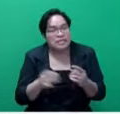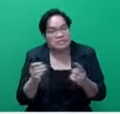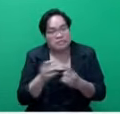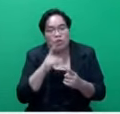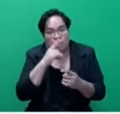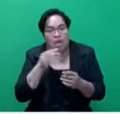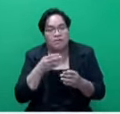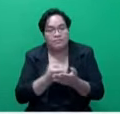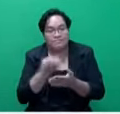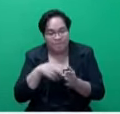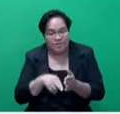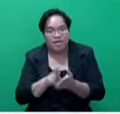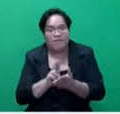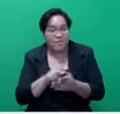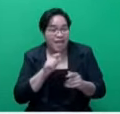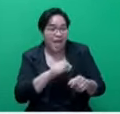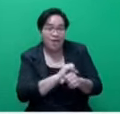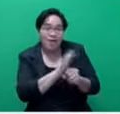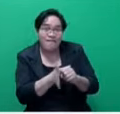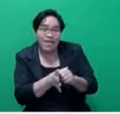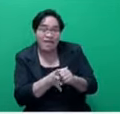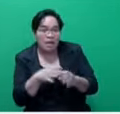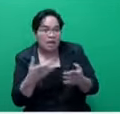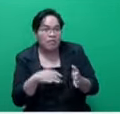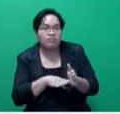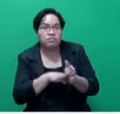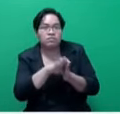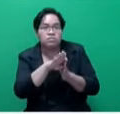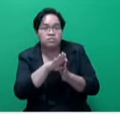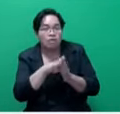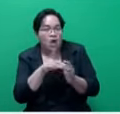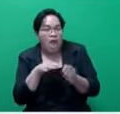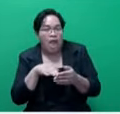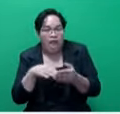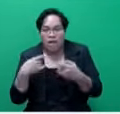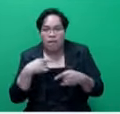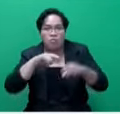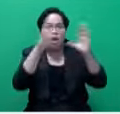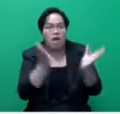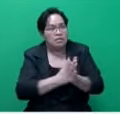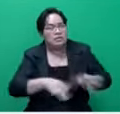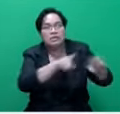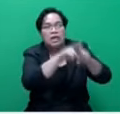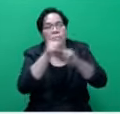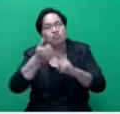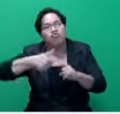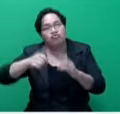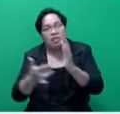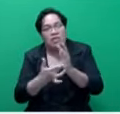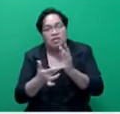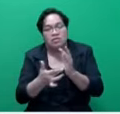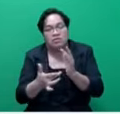recovery. The COVID crisis has accelerated digitization around the globe. There are now a